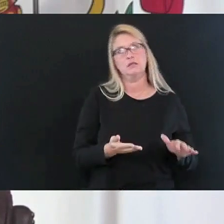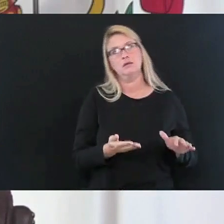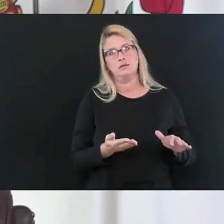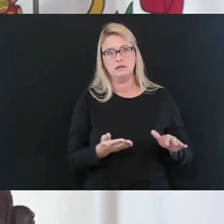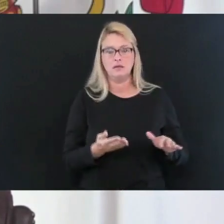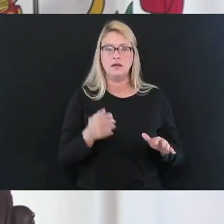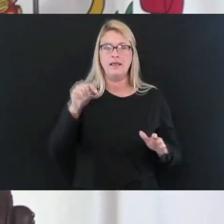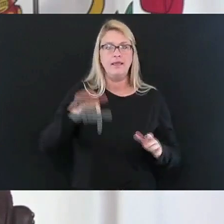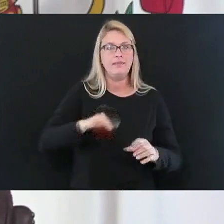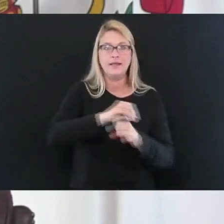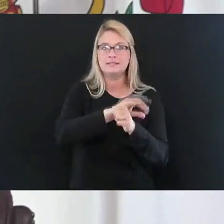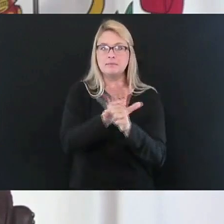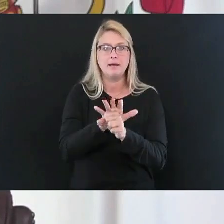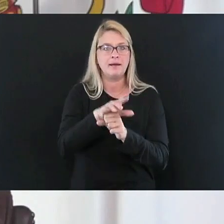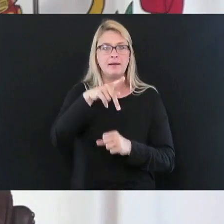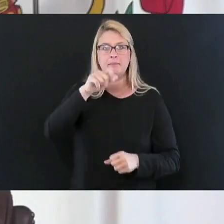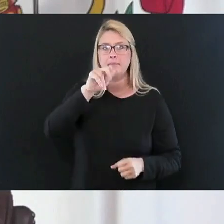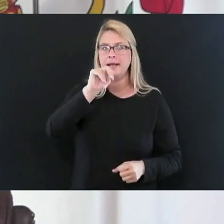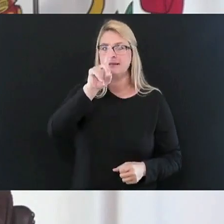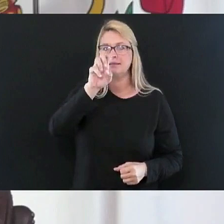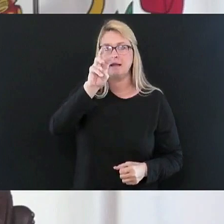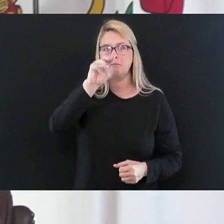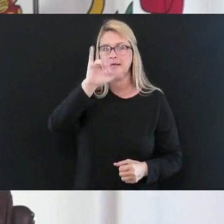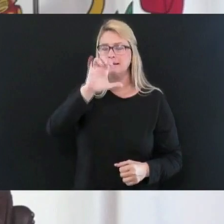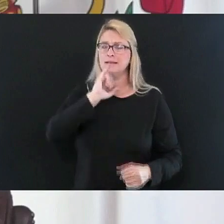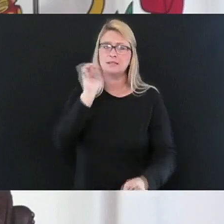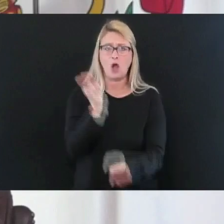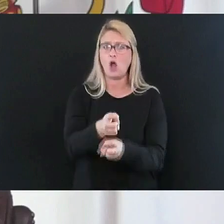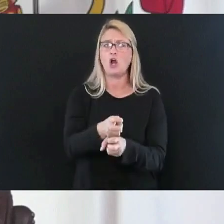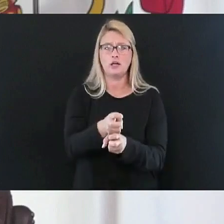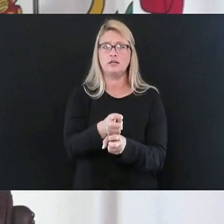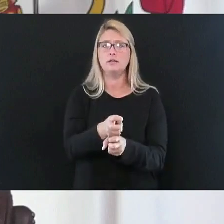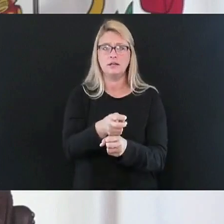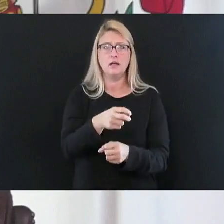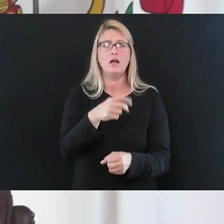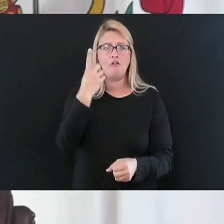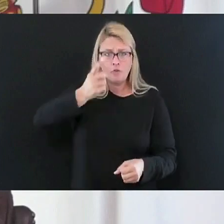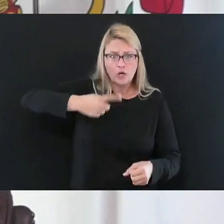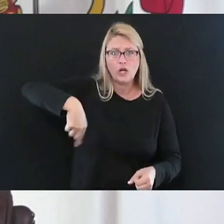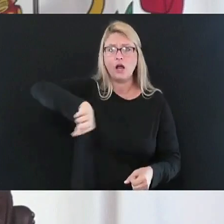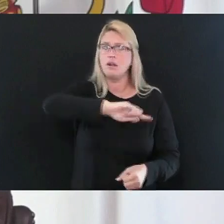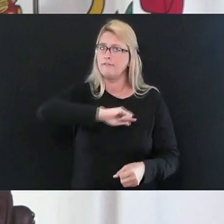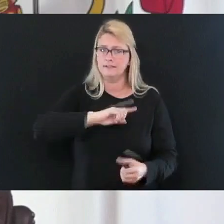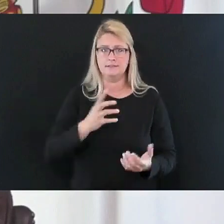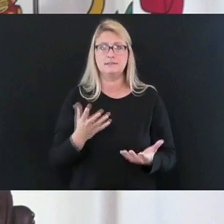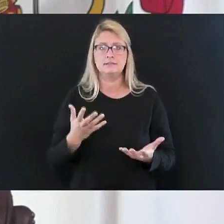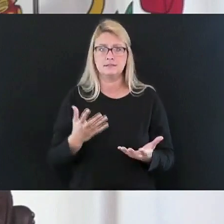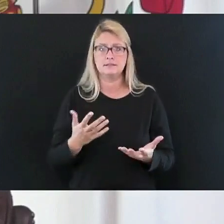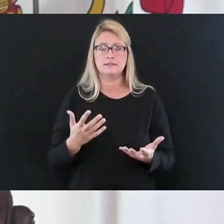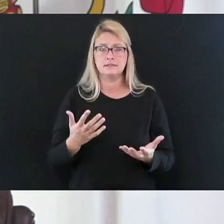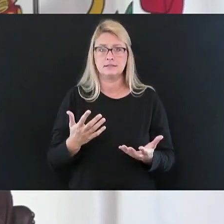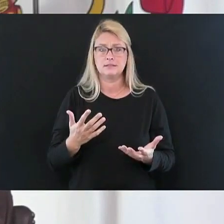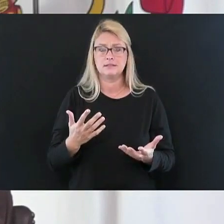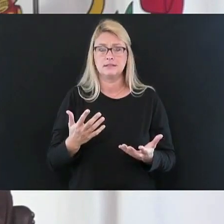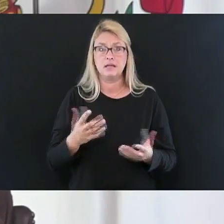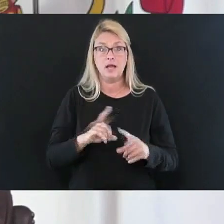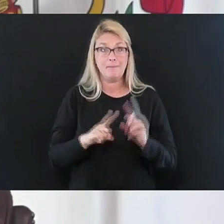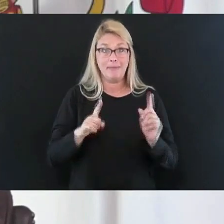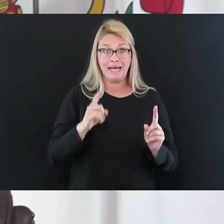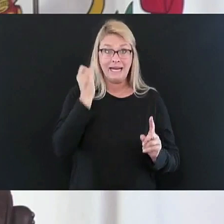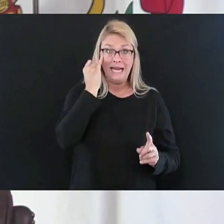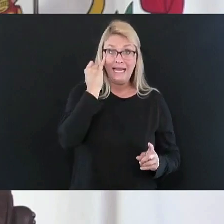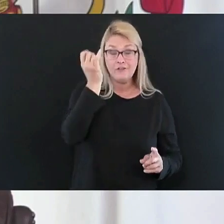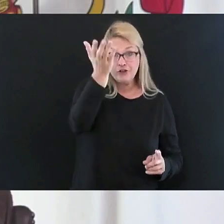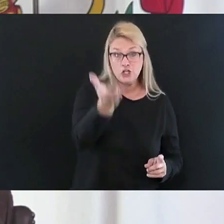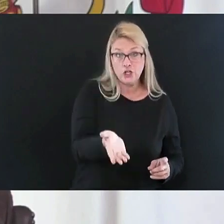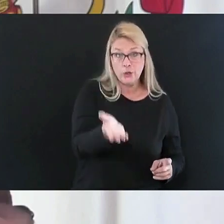This pandemic is tough, and it's tough on all of us. But if you're out there and